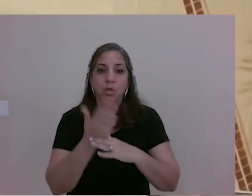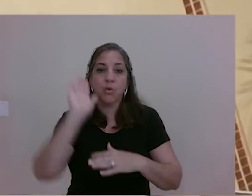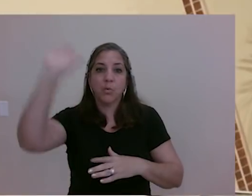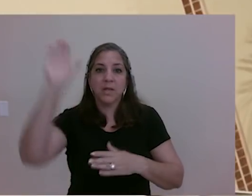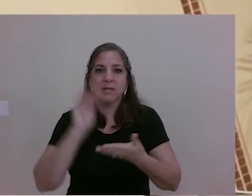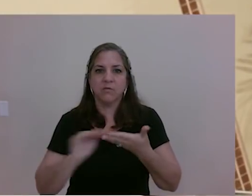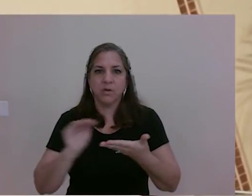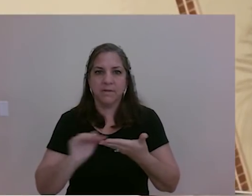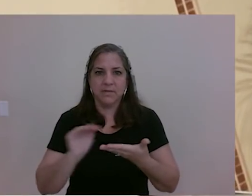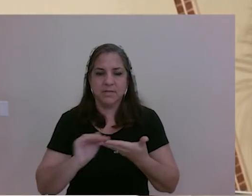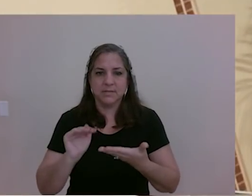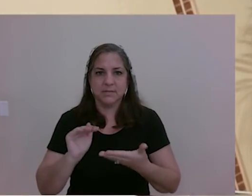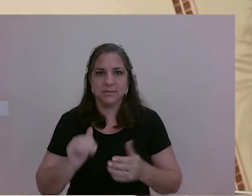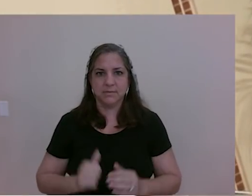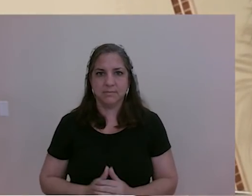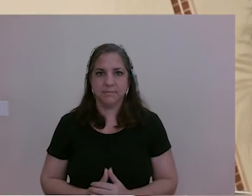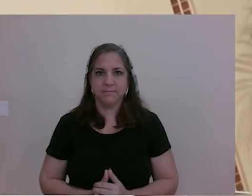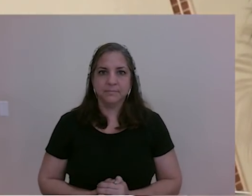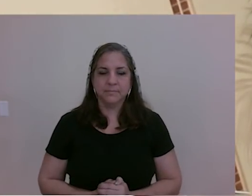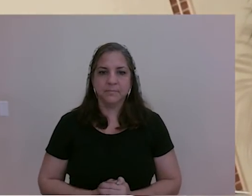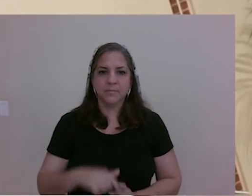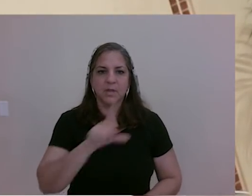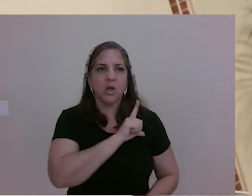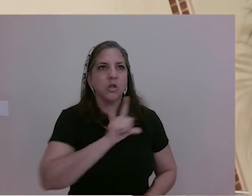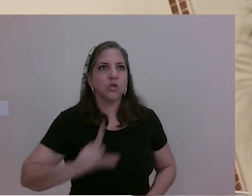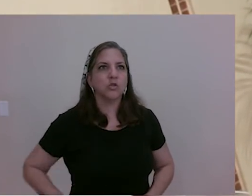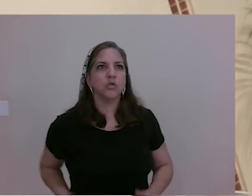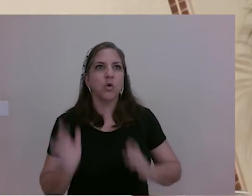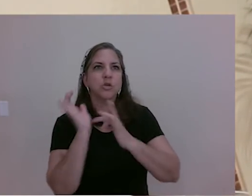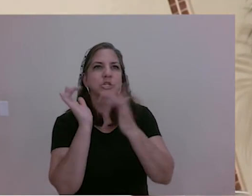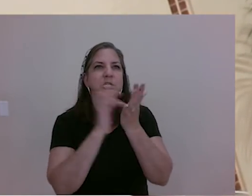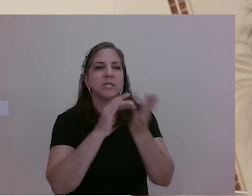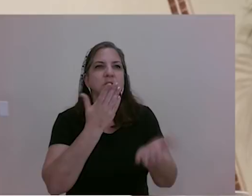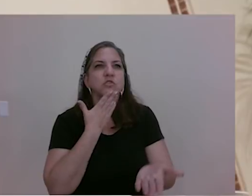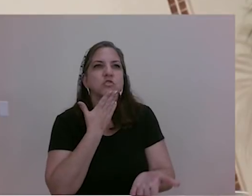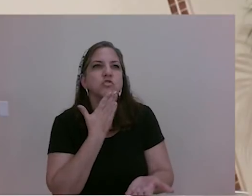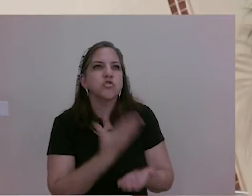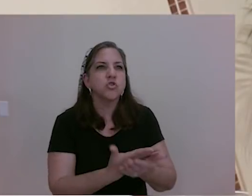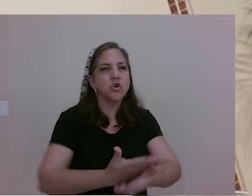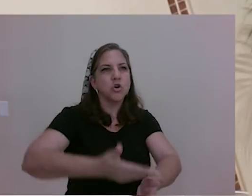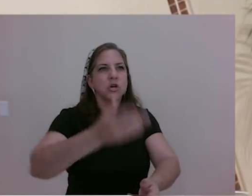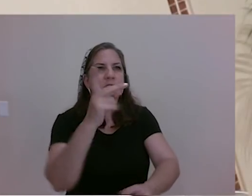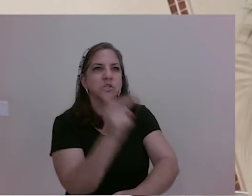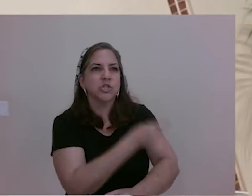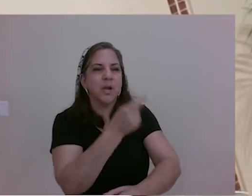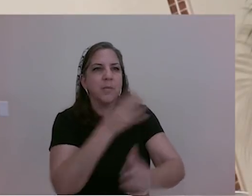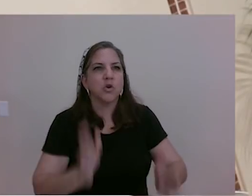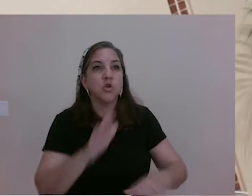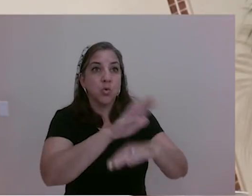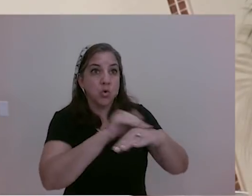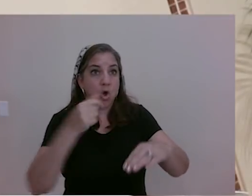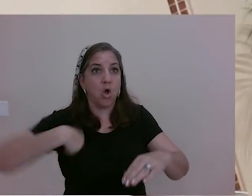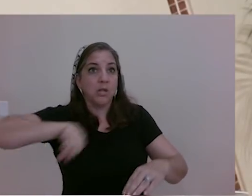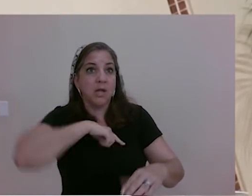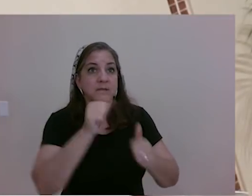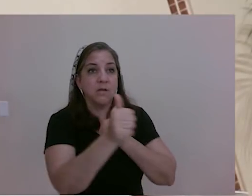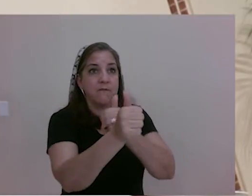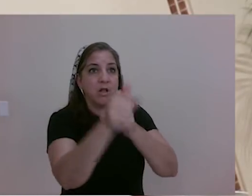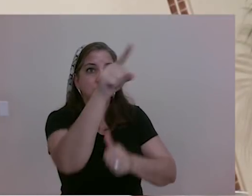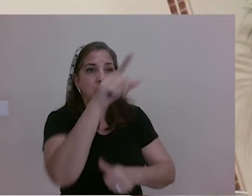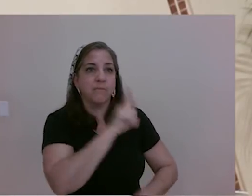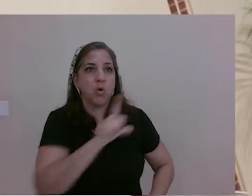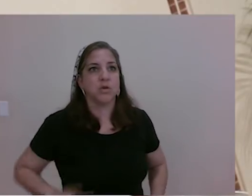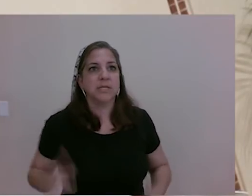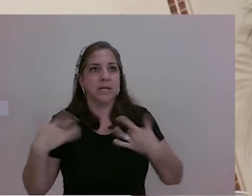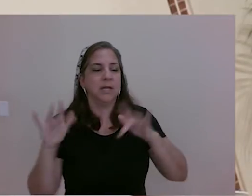Lord Jesus, Good Shepherd, you call us to follow you. Lord, have mercy. Lord,